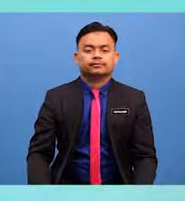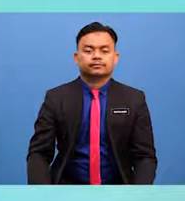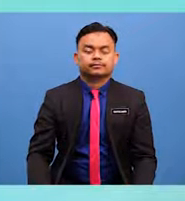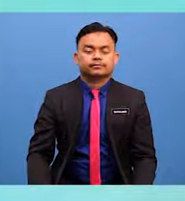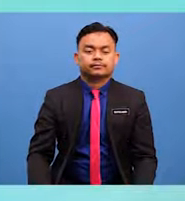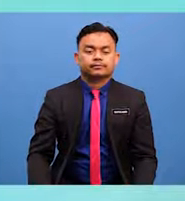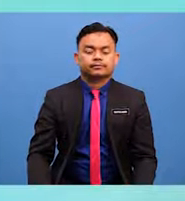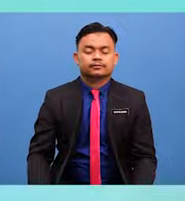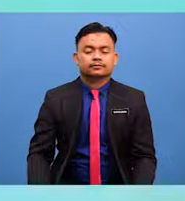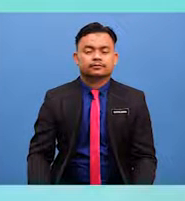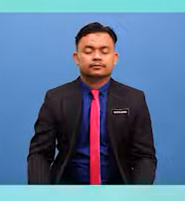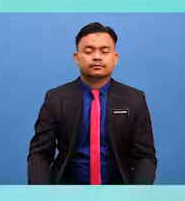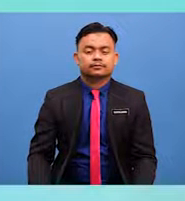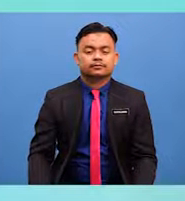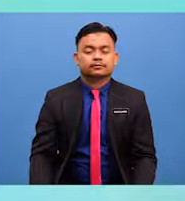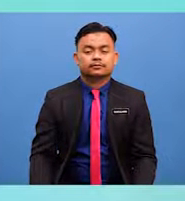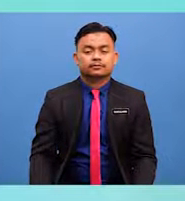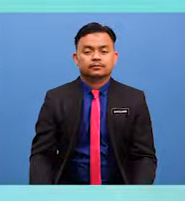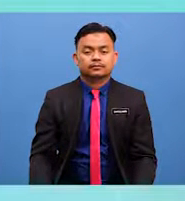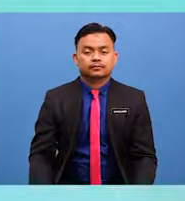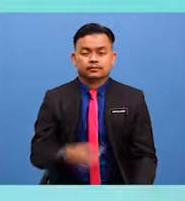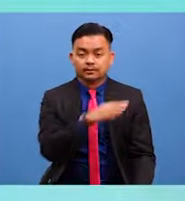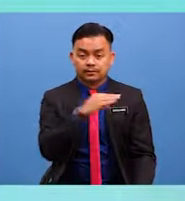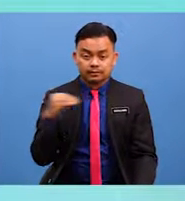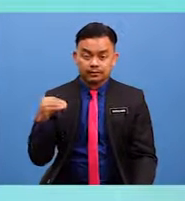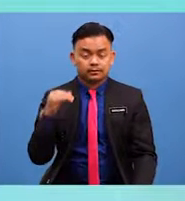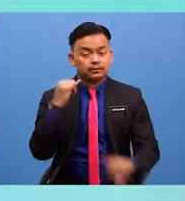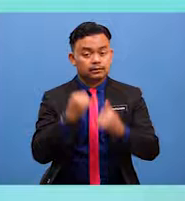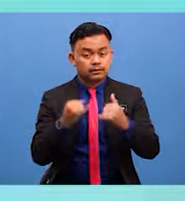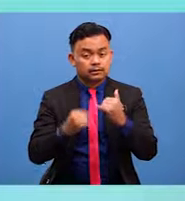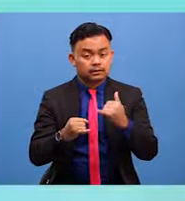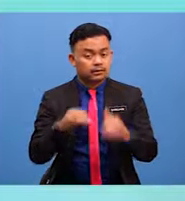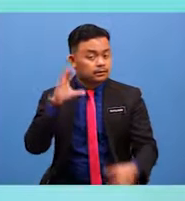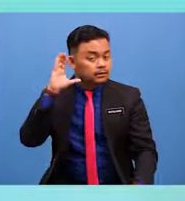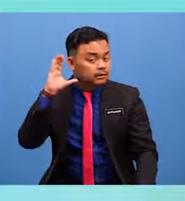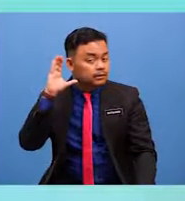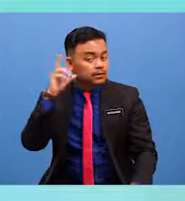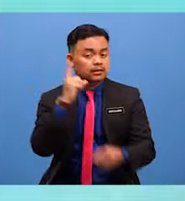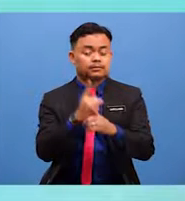And this is the final sound. Listen carefully.